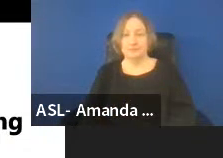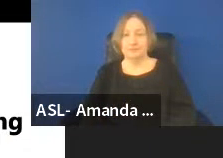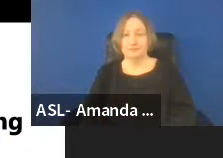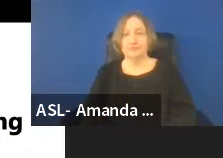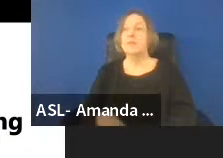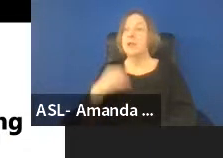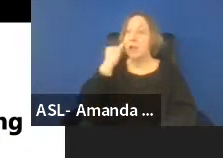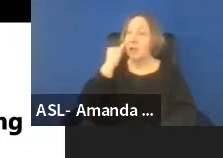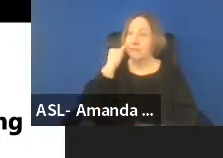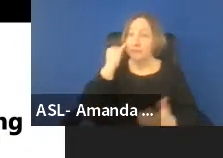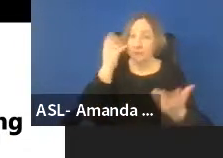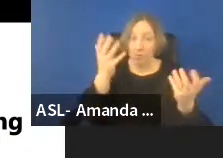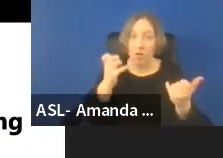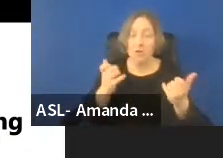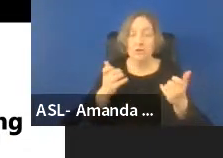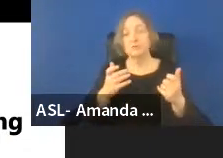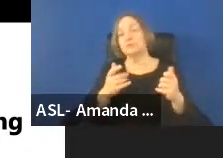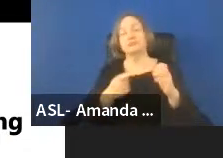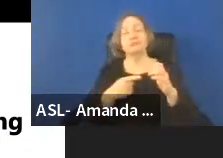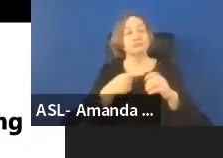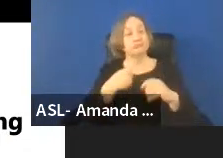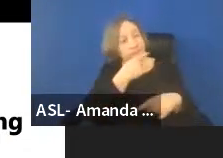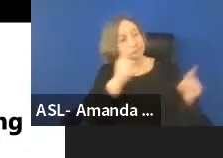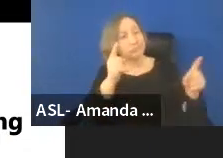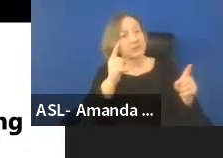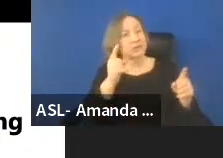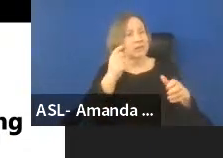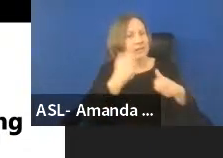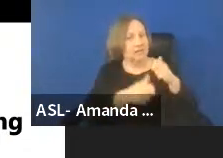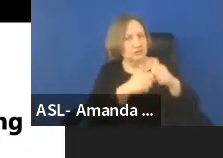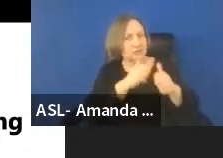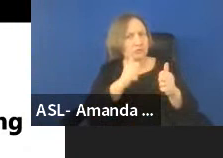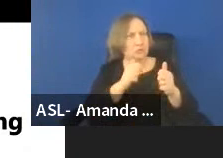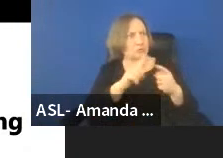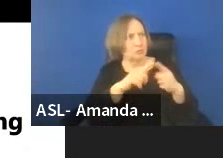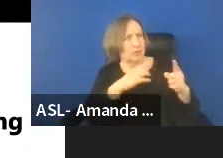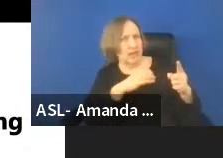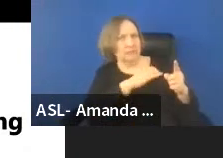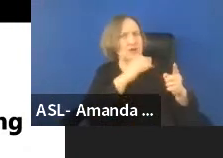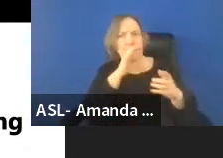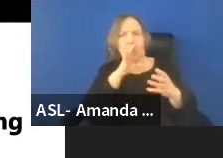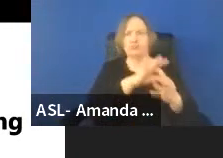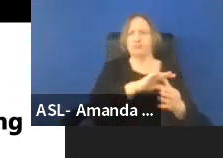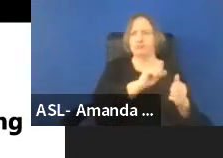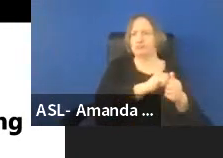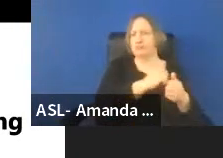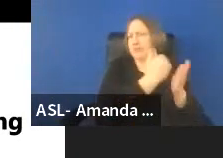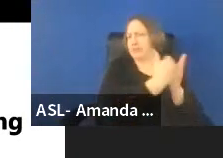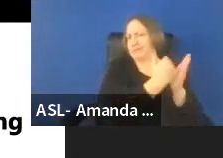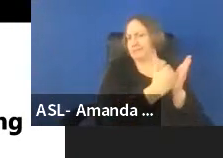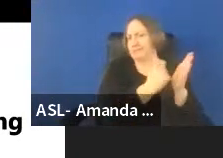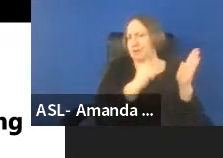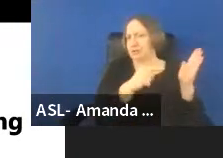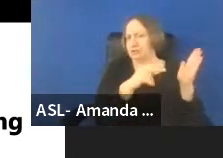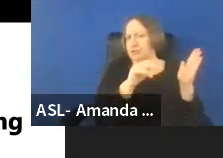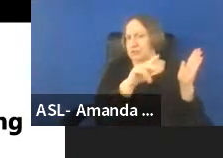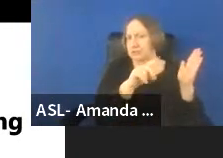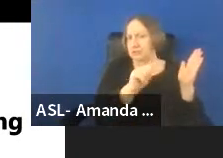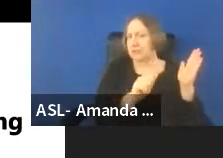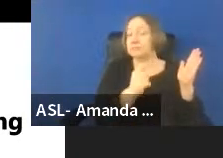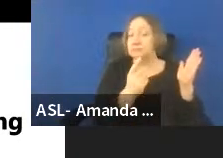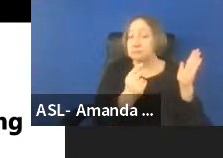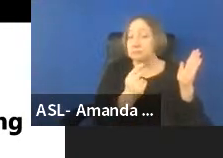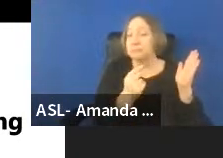If you want to present an issue to council that is not related to a specific agenda item, you can sign up for